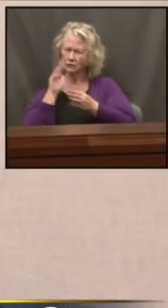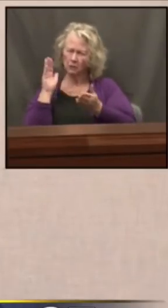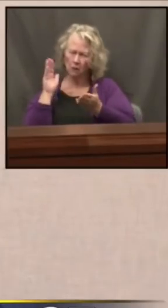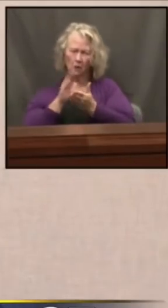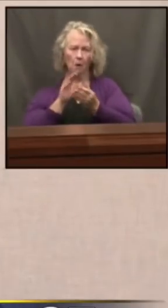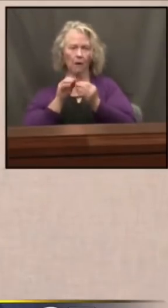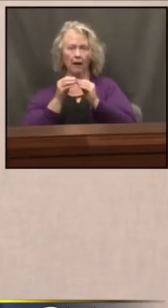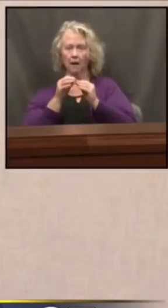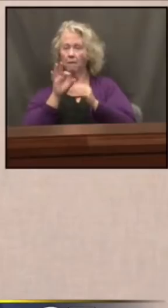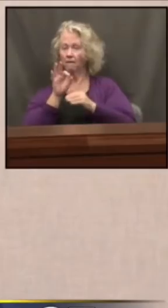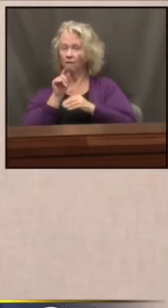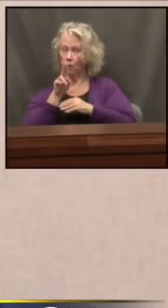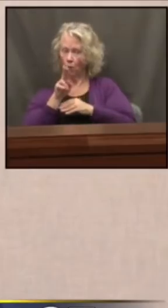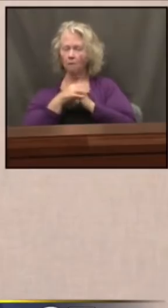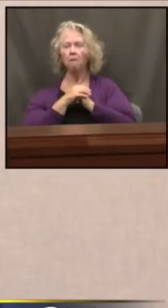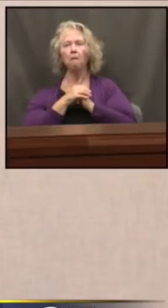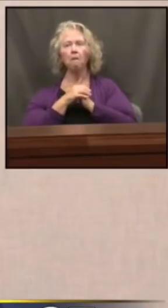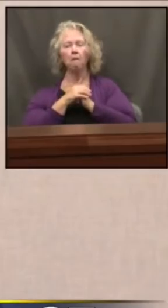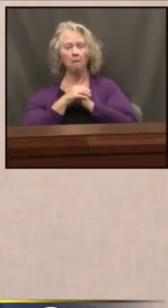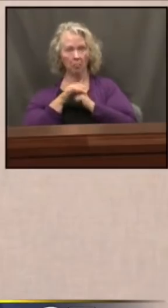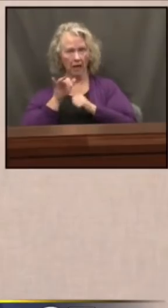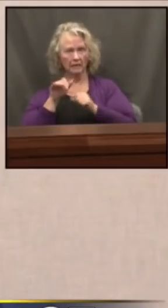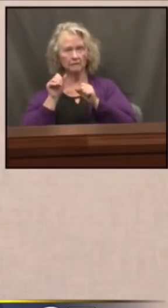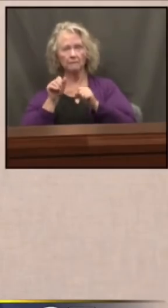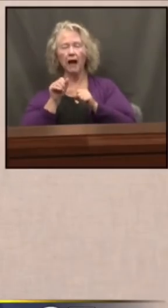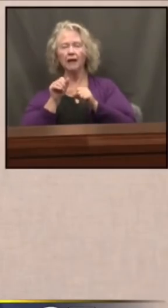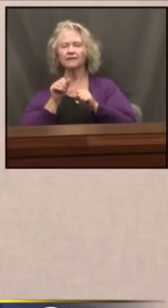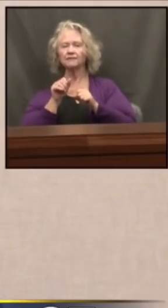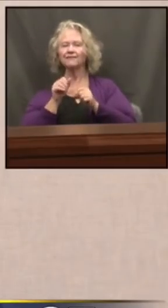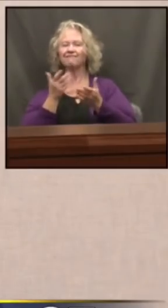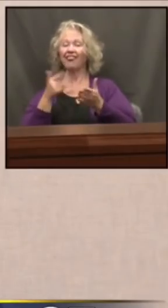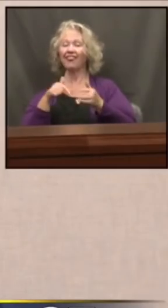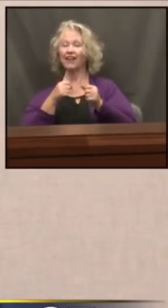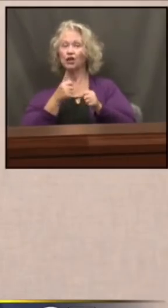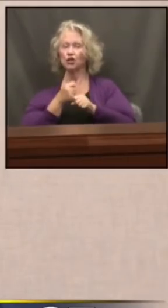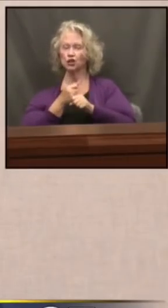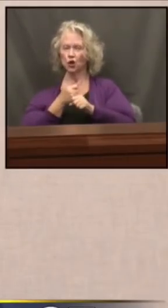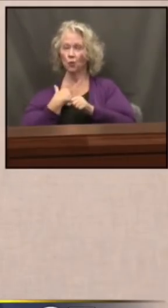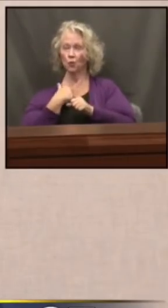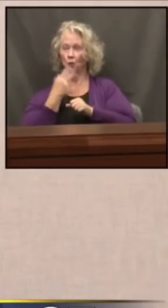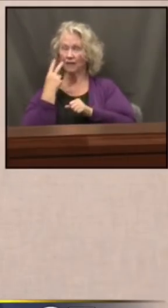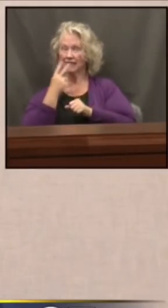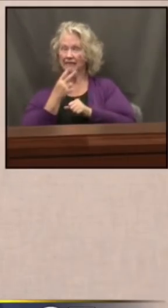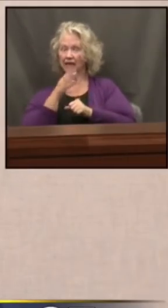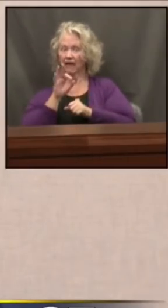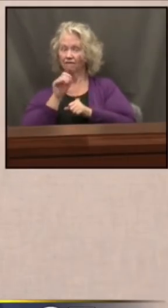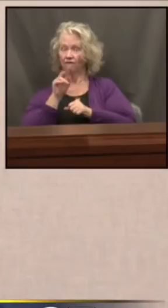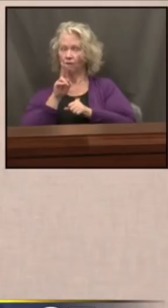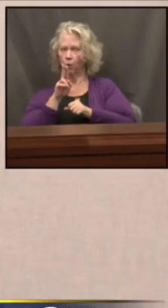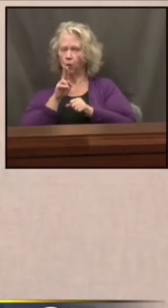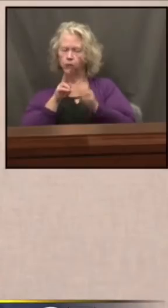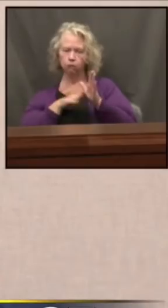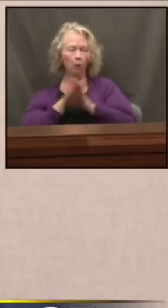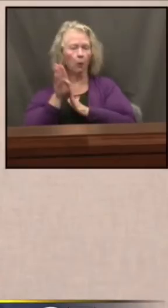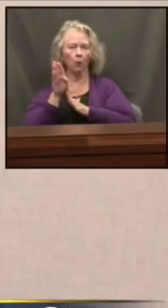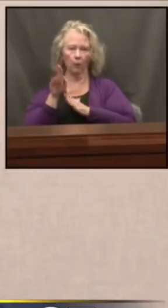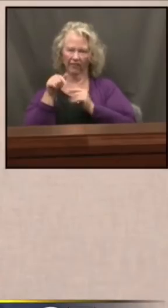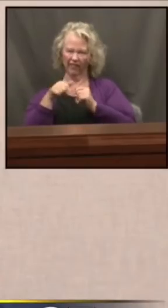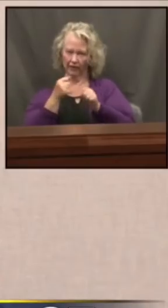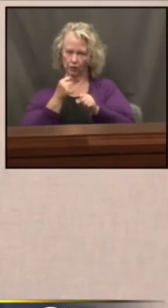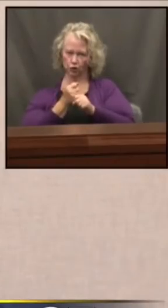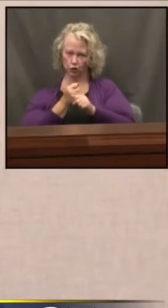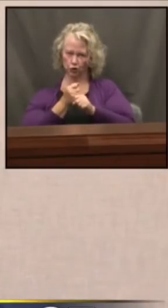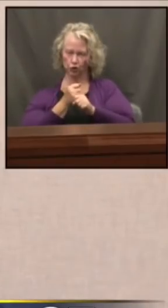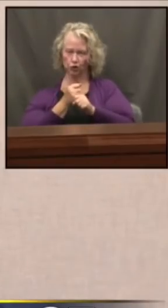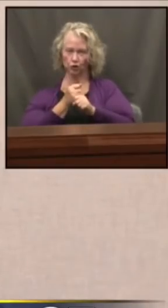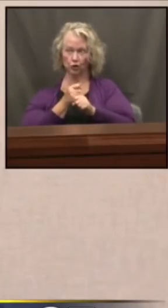flu that it is possible that we will see a resurgence of flu this season as well, which is why, as we're